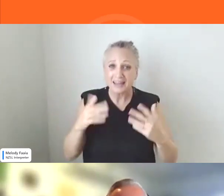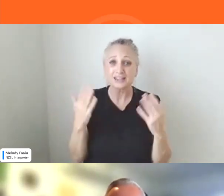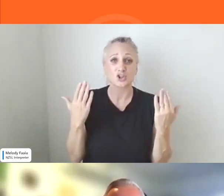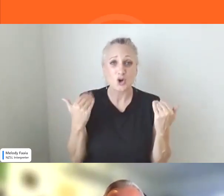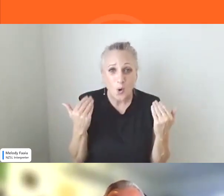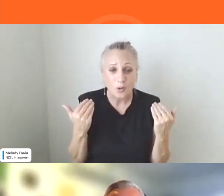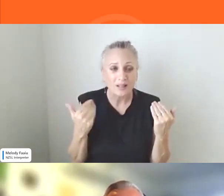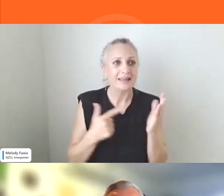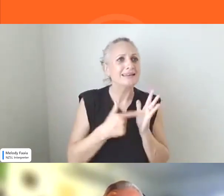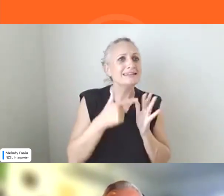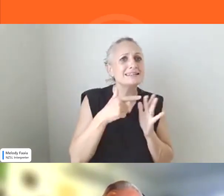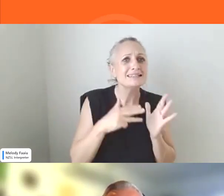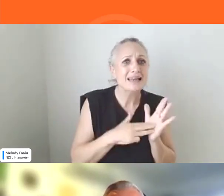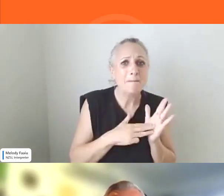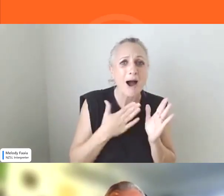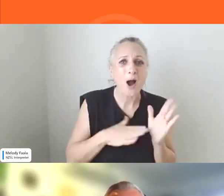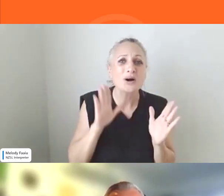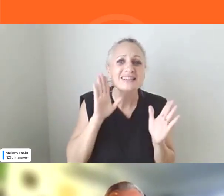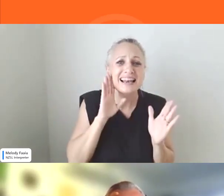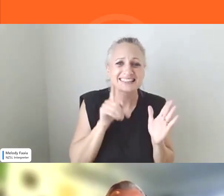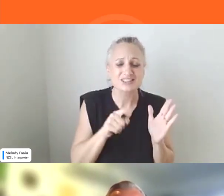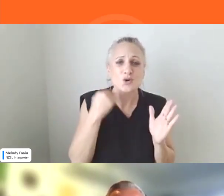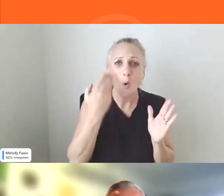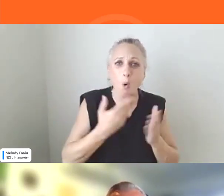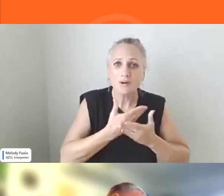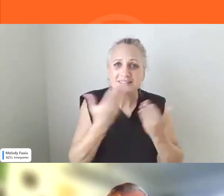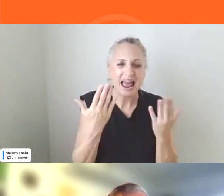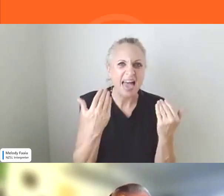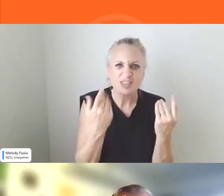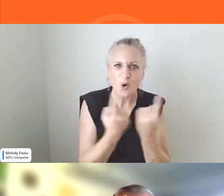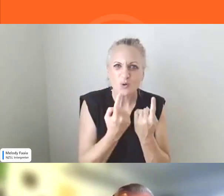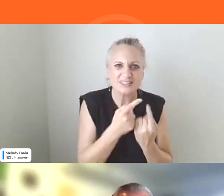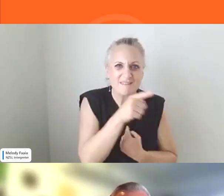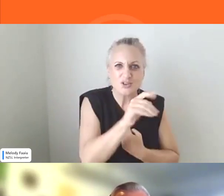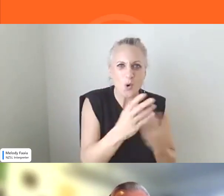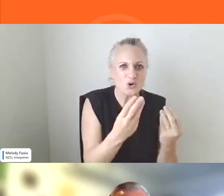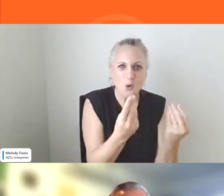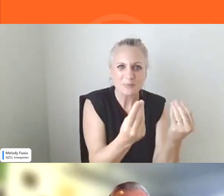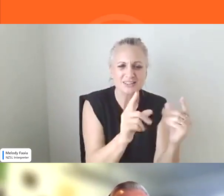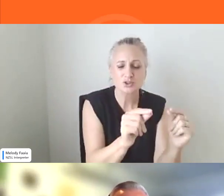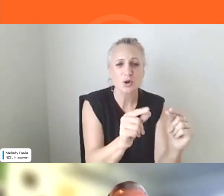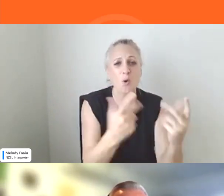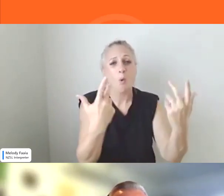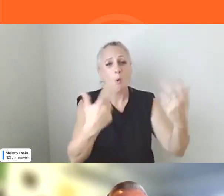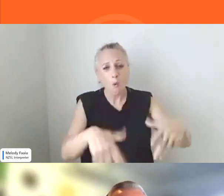listen to you all day talking about the cool stuff that you and your business are doing, and that is just a ripple on the